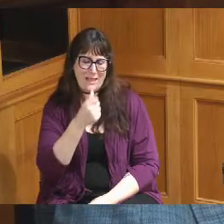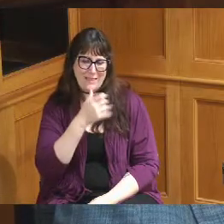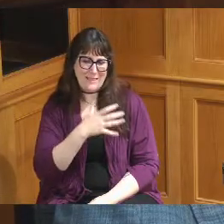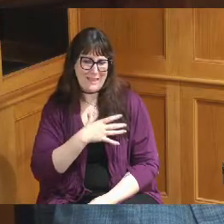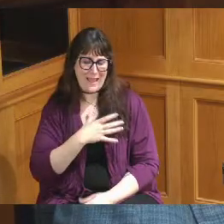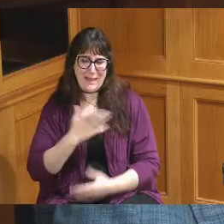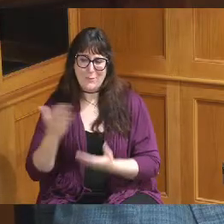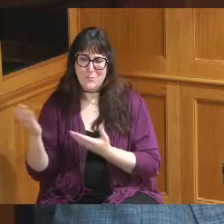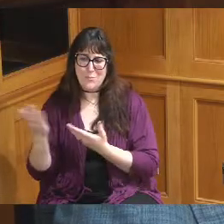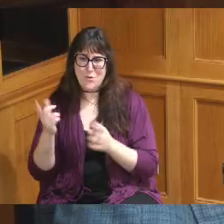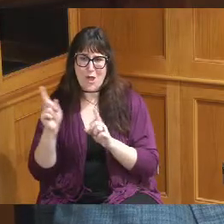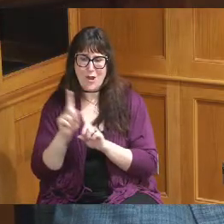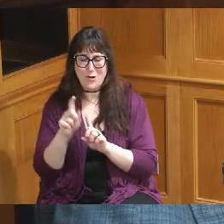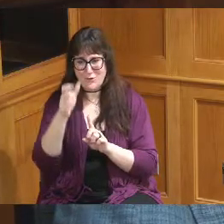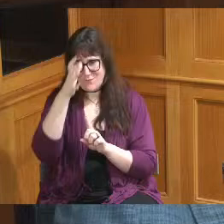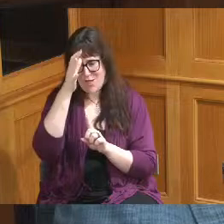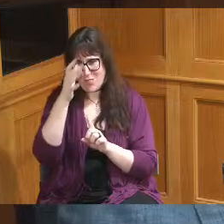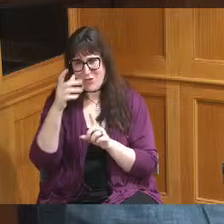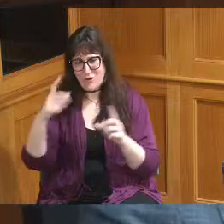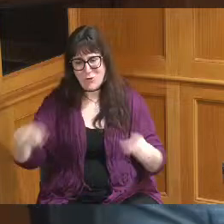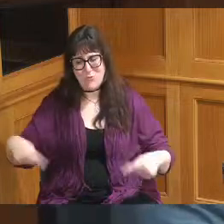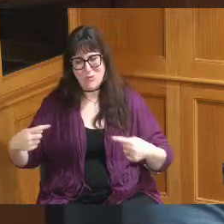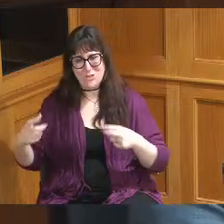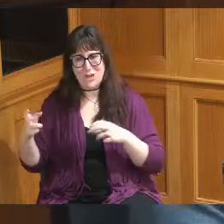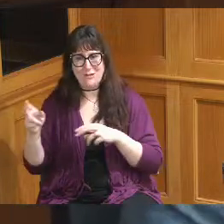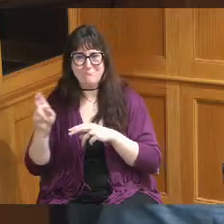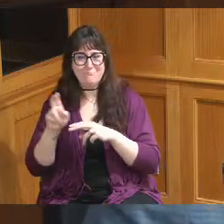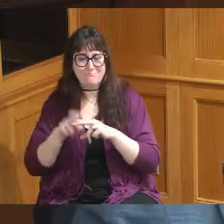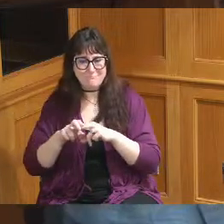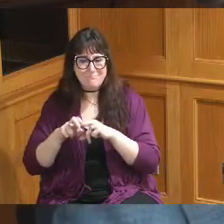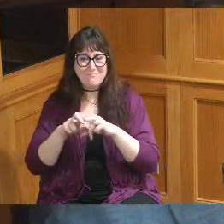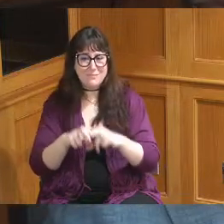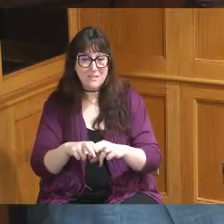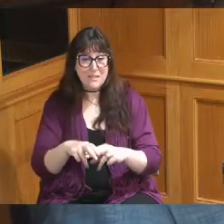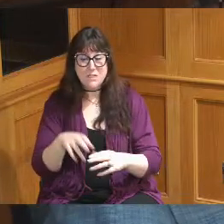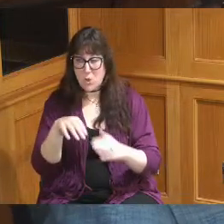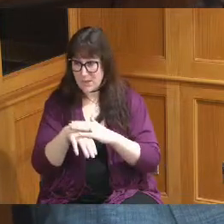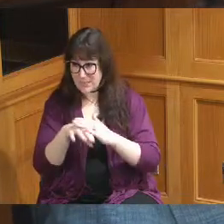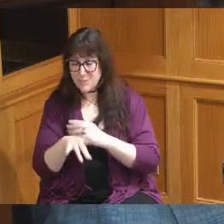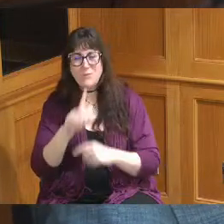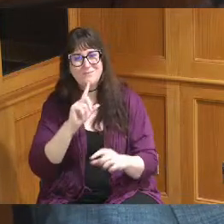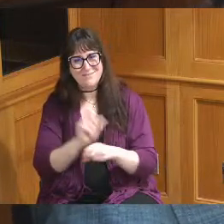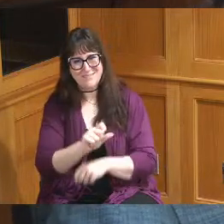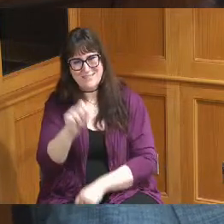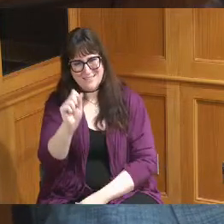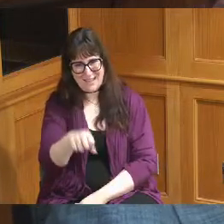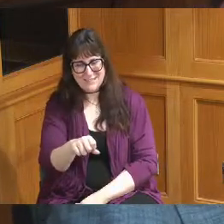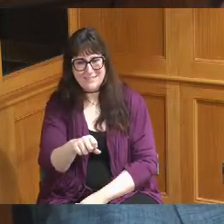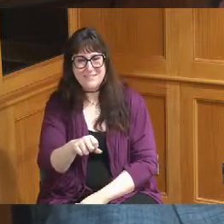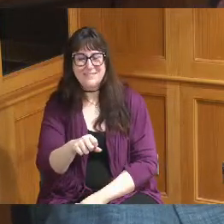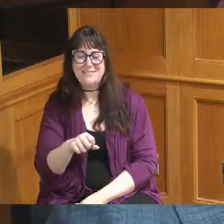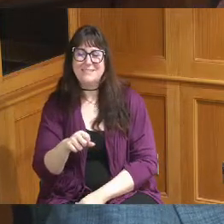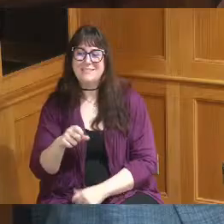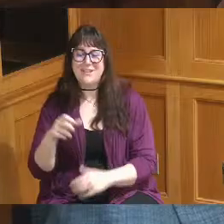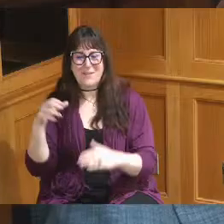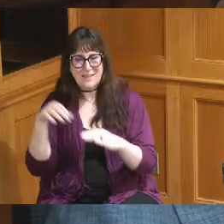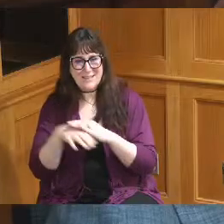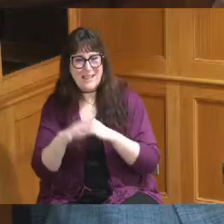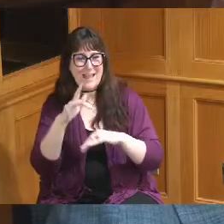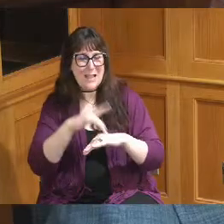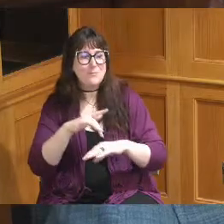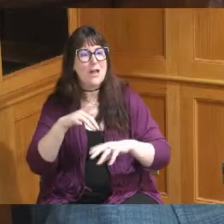her father in a wheelchair. So when people ask, is it accessible? It definitely is. He came down and he took pictures and he